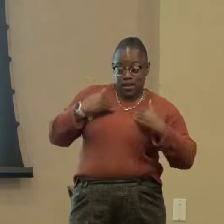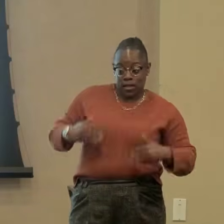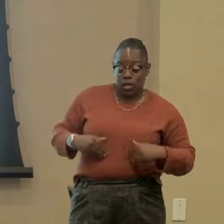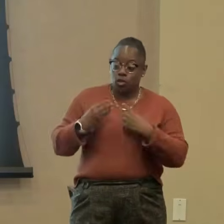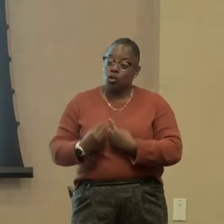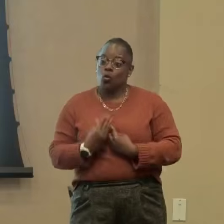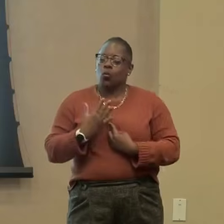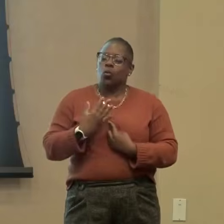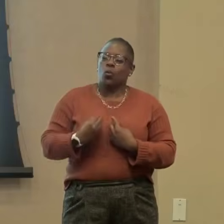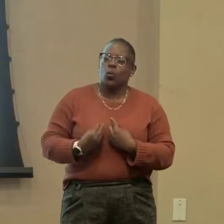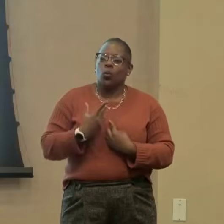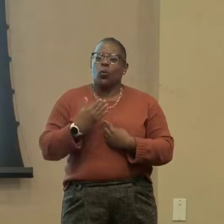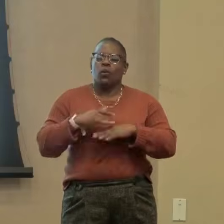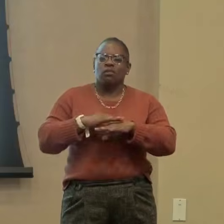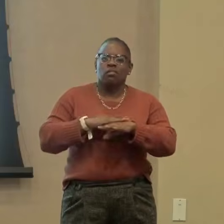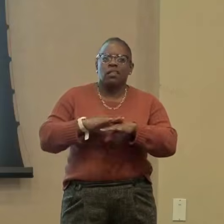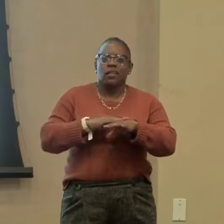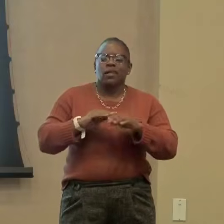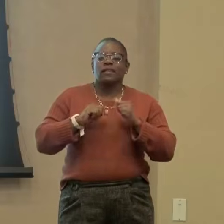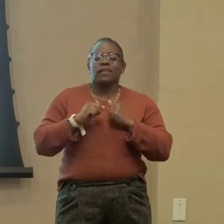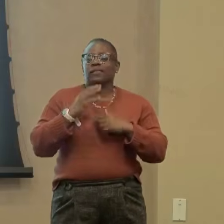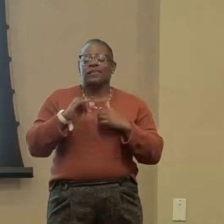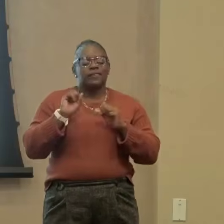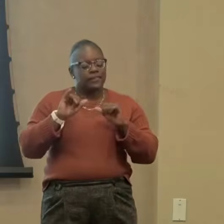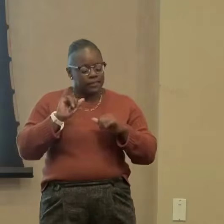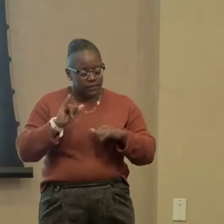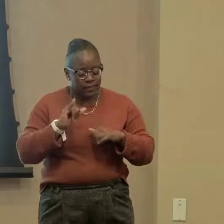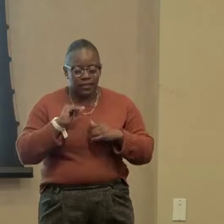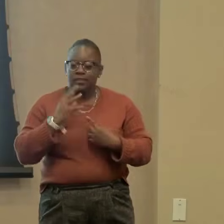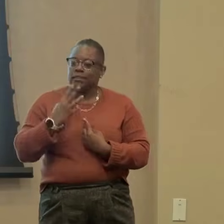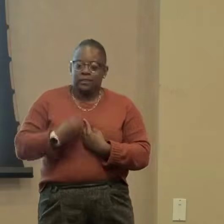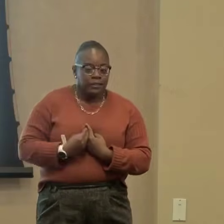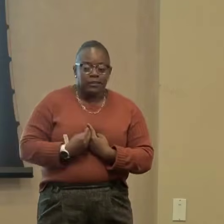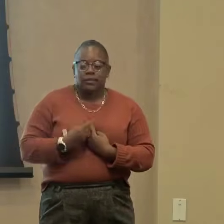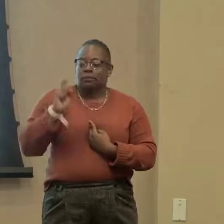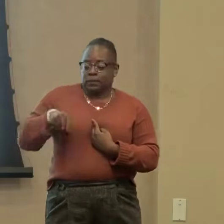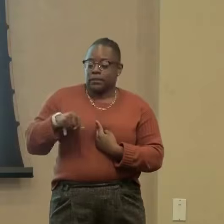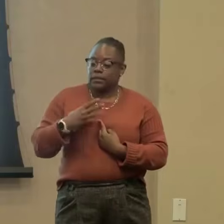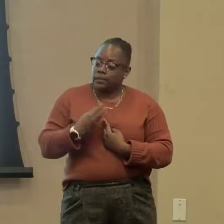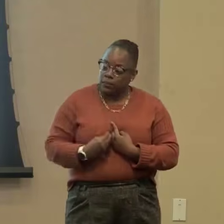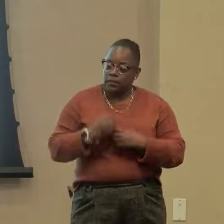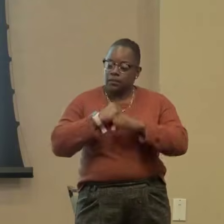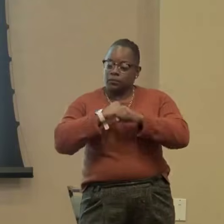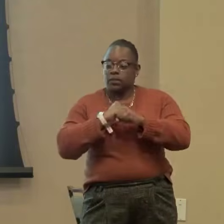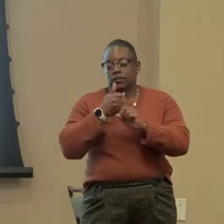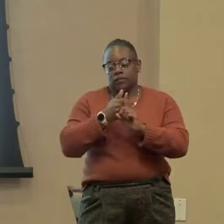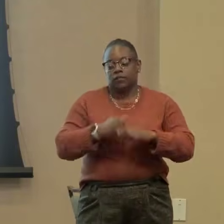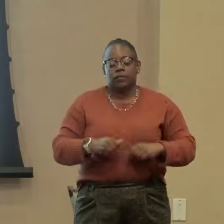know when you start to feel that burning and tingling, that's the sign to jump on it and shut it down with very strict photoprotection.